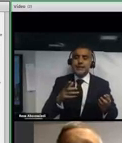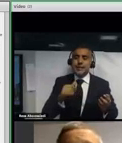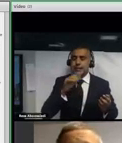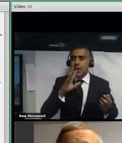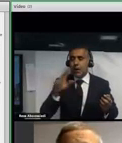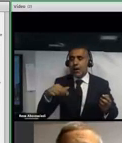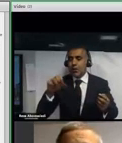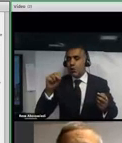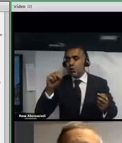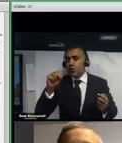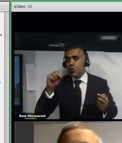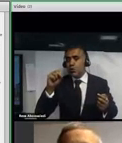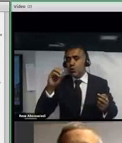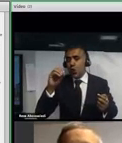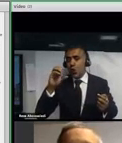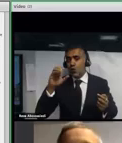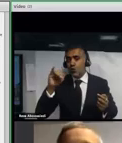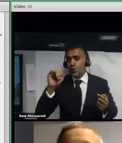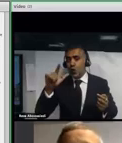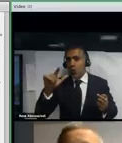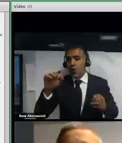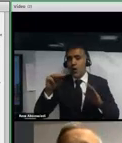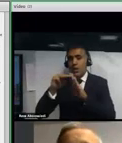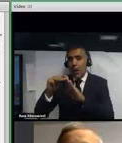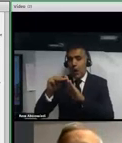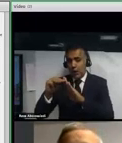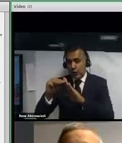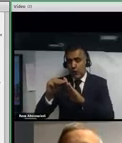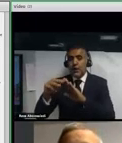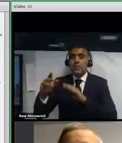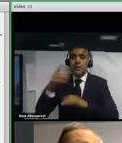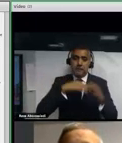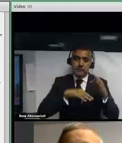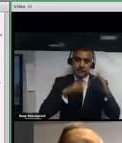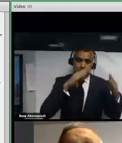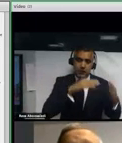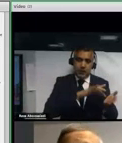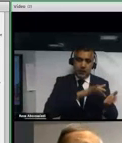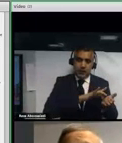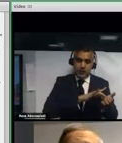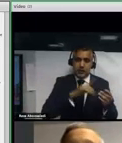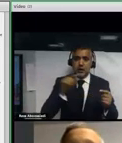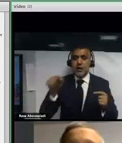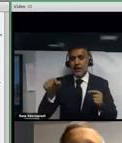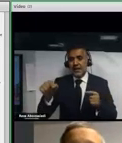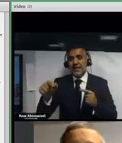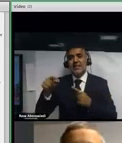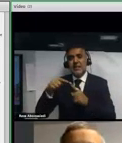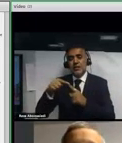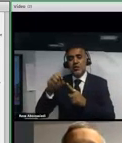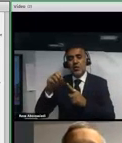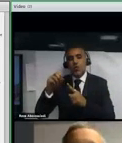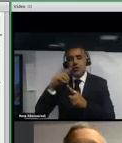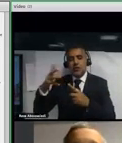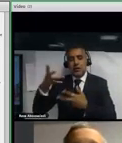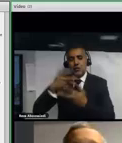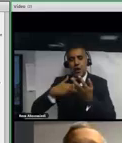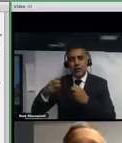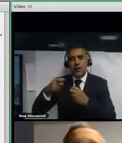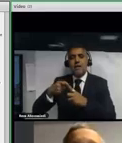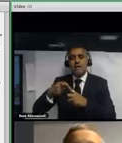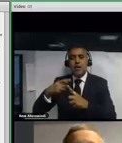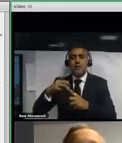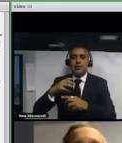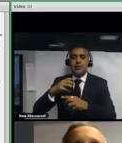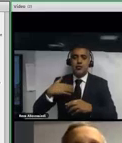the social model of disability, where disability emerges from the interaction between a person's impairments